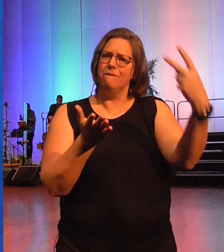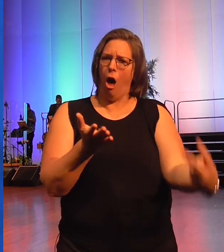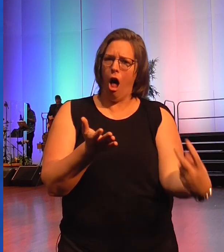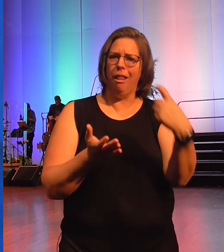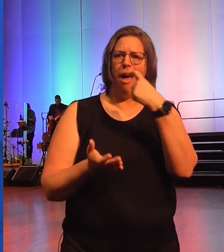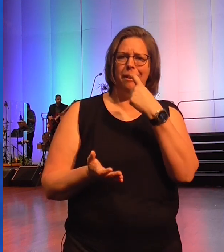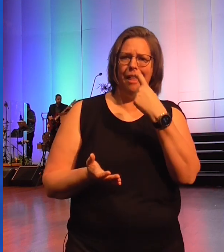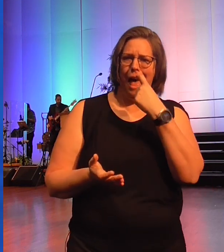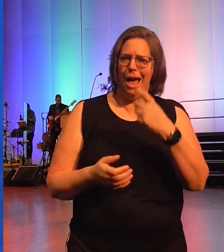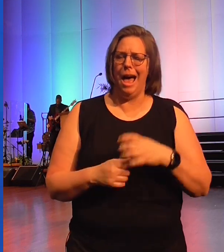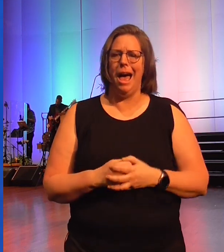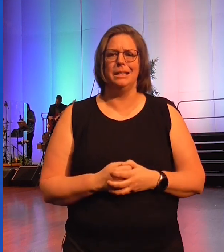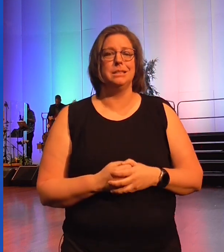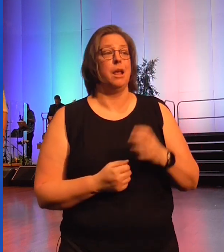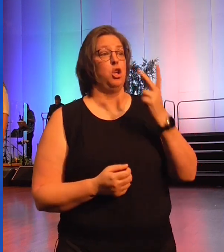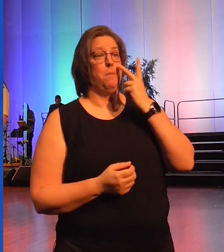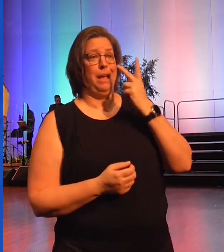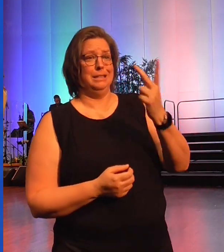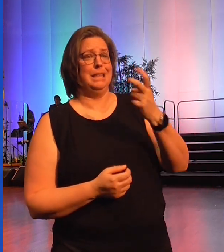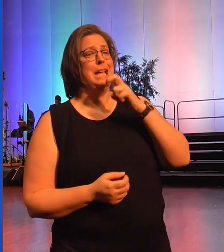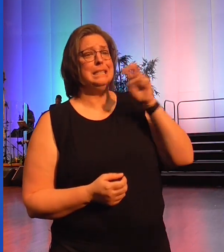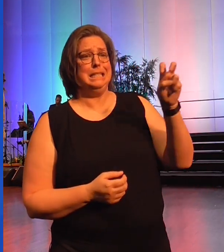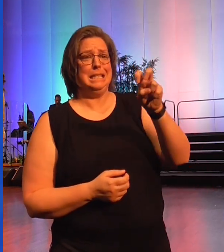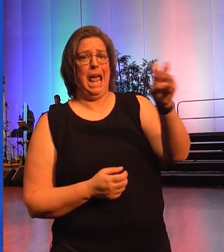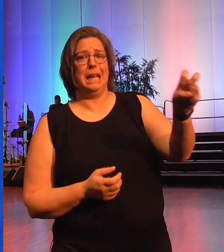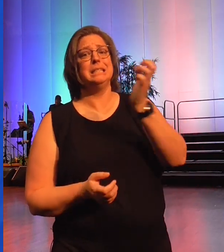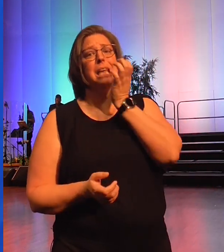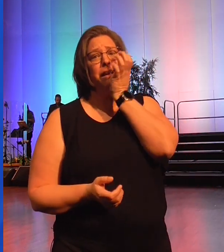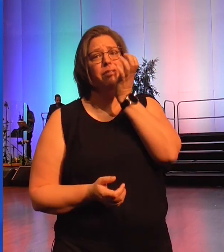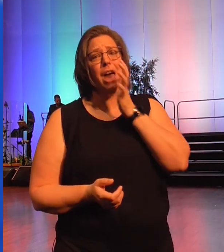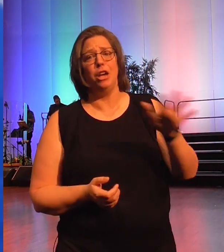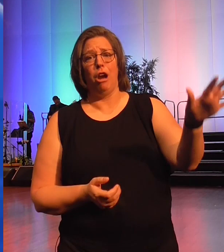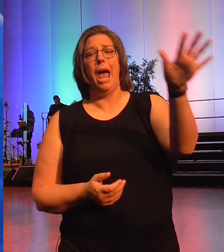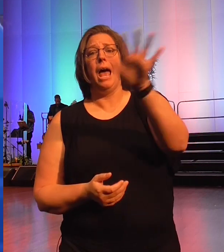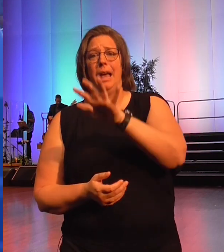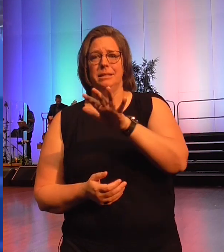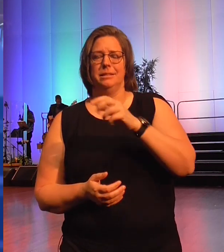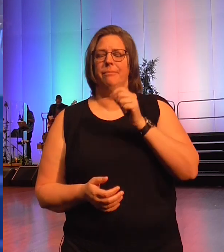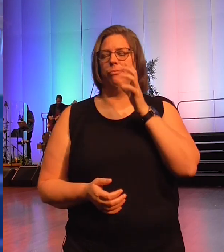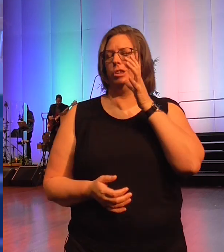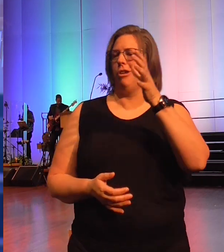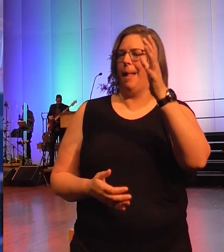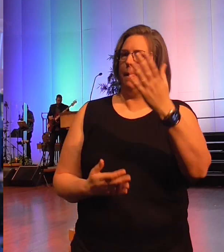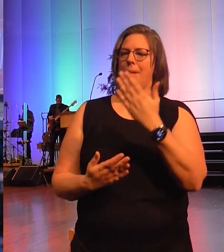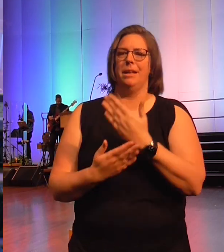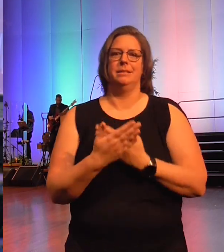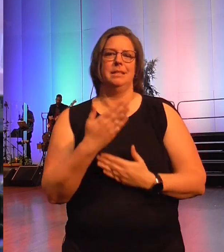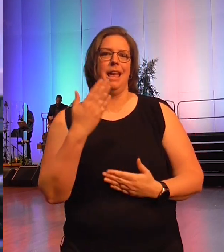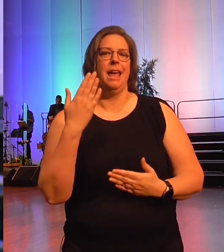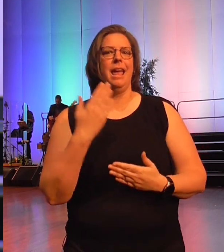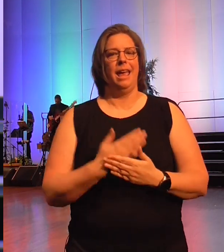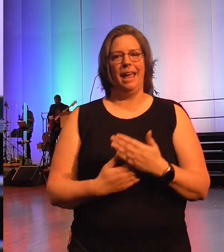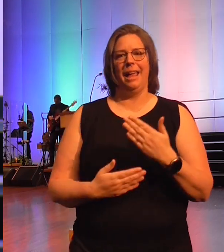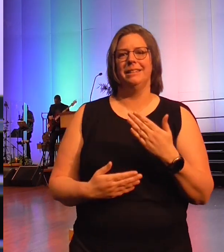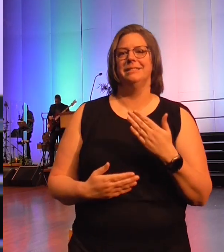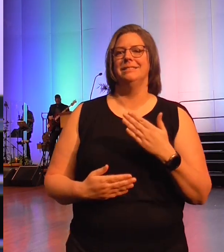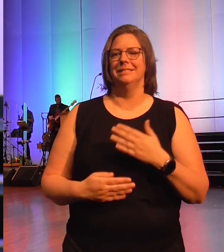of glass. Might be snakes there in that grass. Grandma's hands.